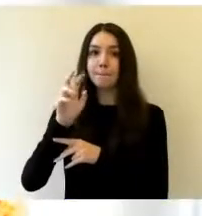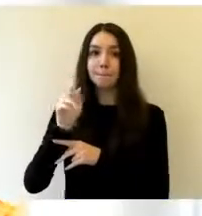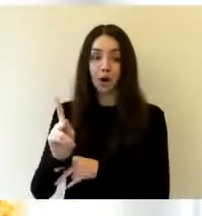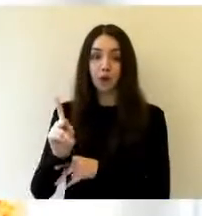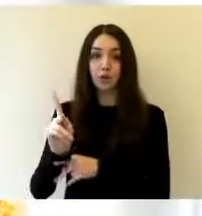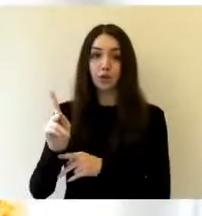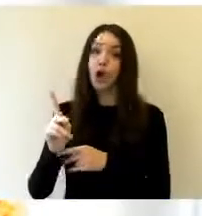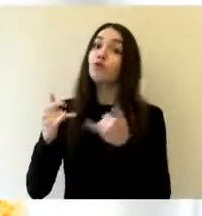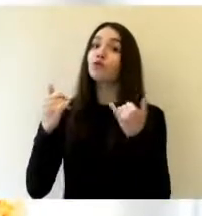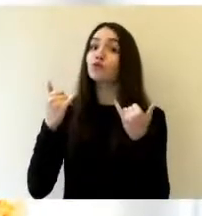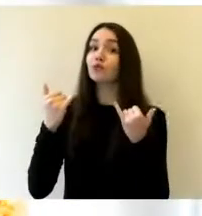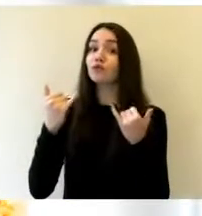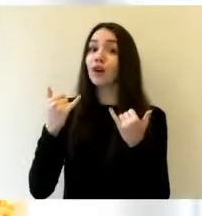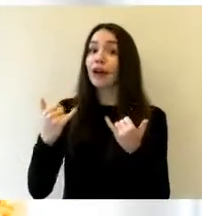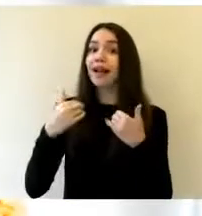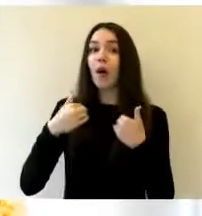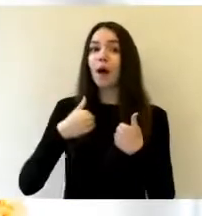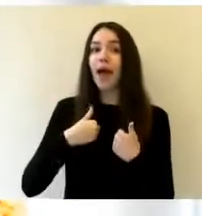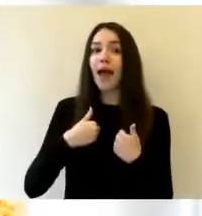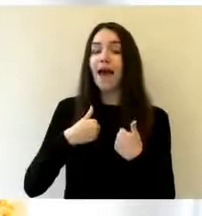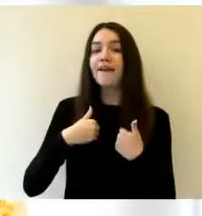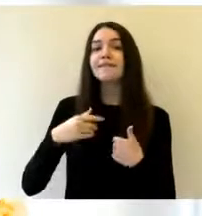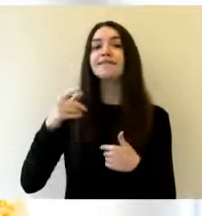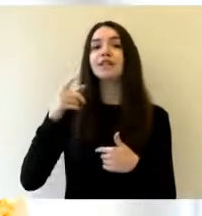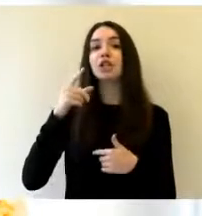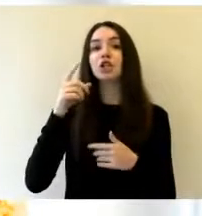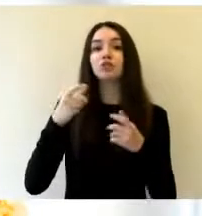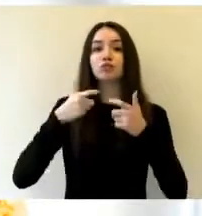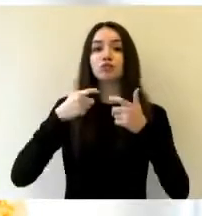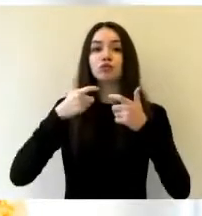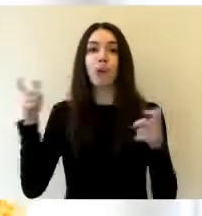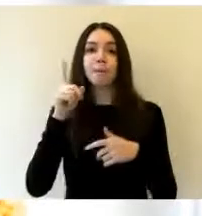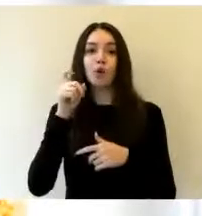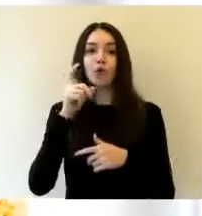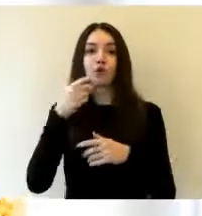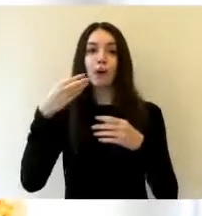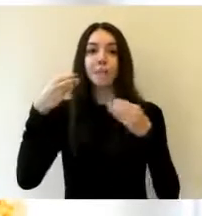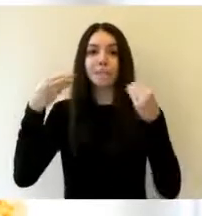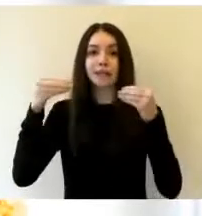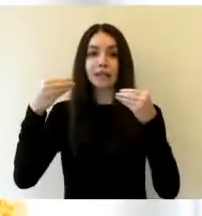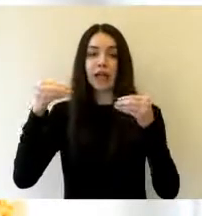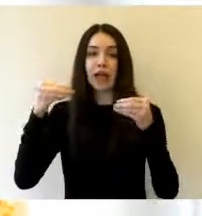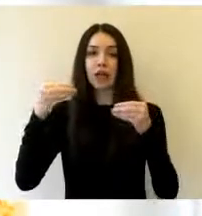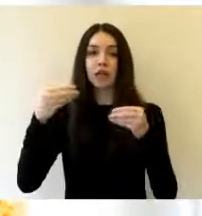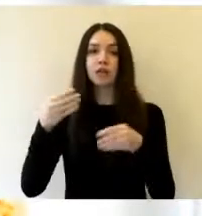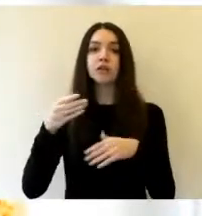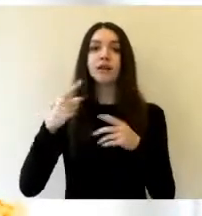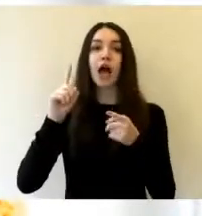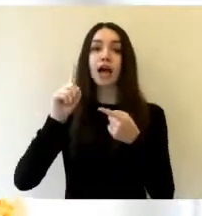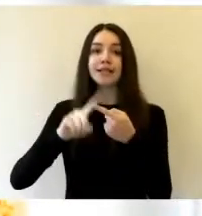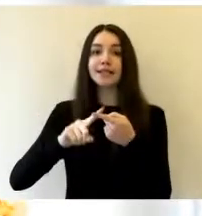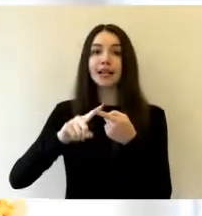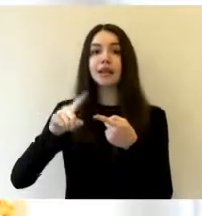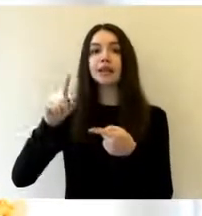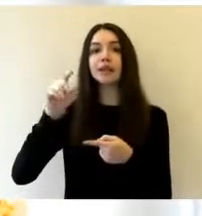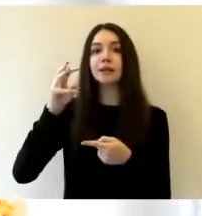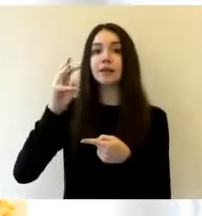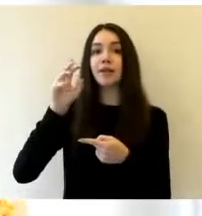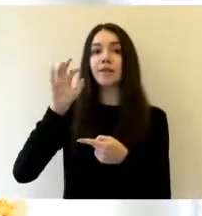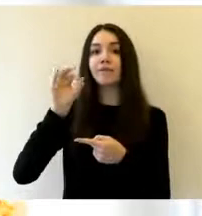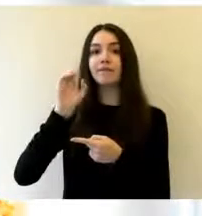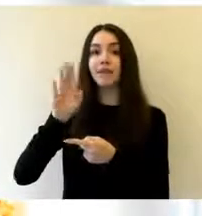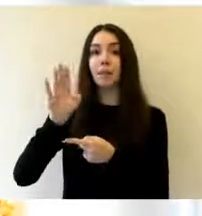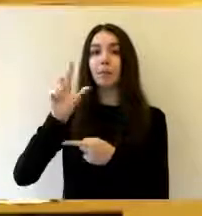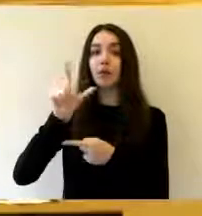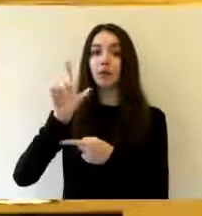Monumental semi-annual jumbo shrimp salad sale through Sunday, February 27th. Eddie's famous shrimp salad on